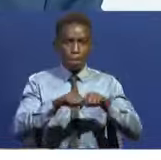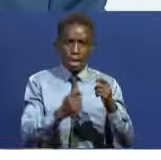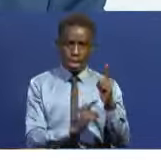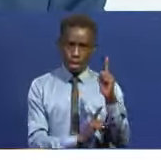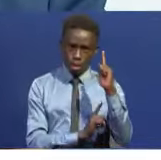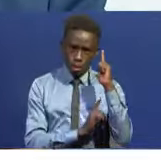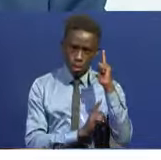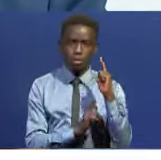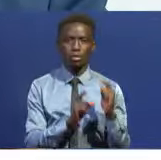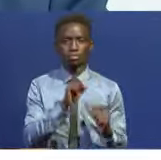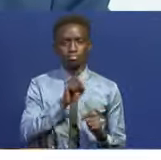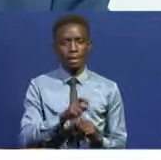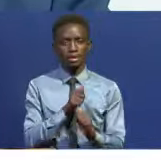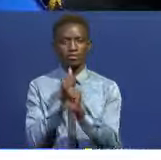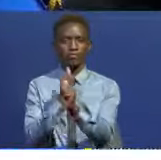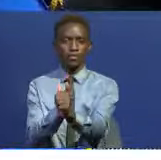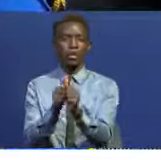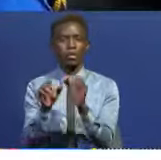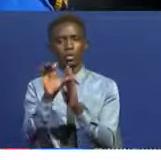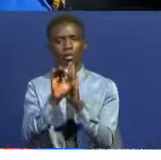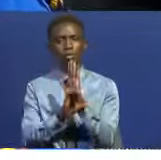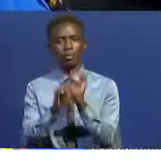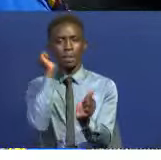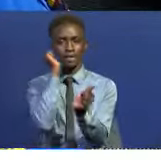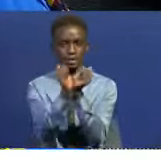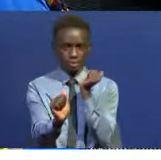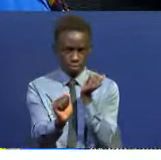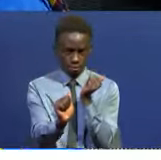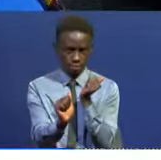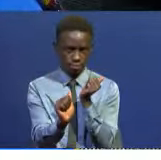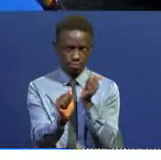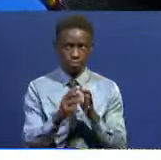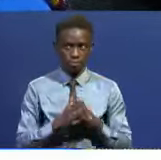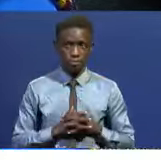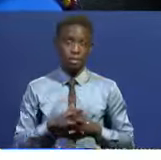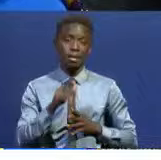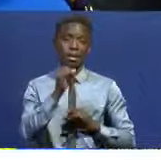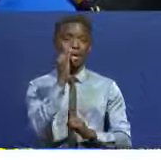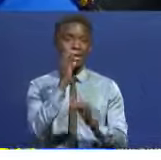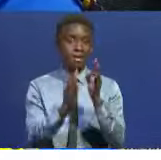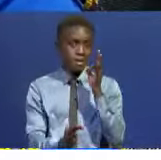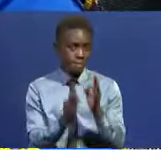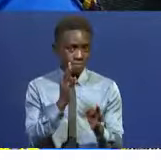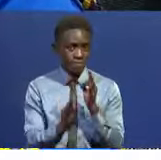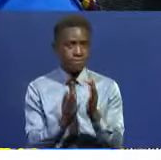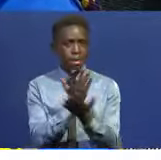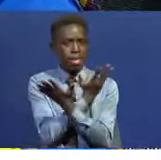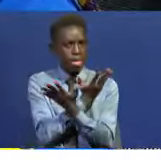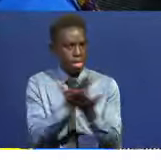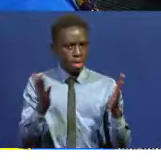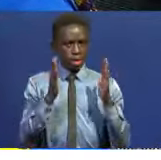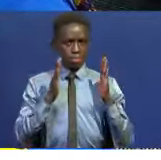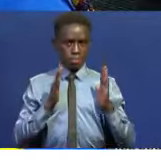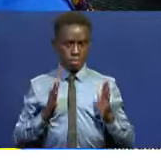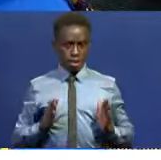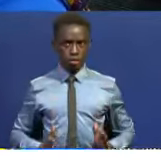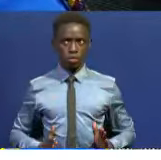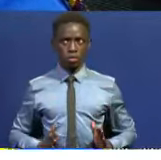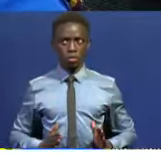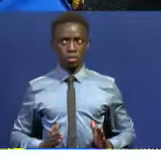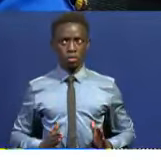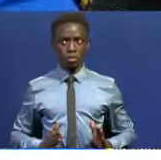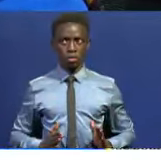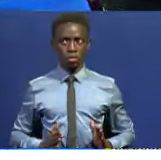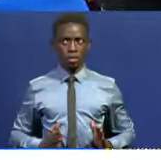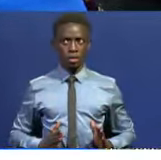We will reach towards our people. If anyone suspects that the